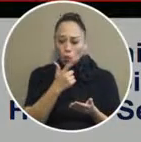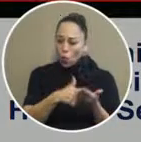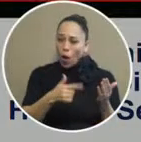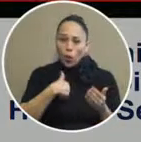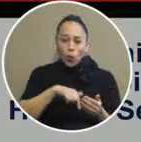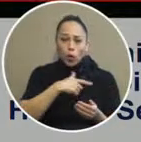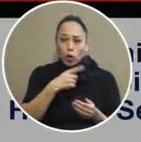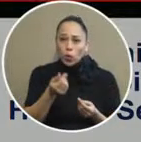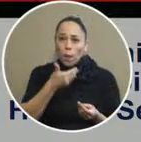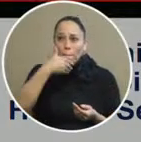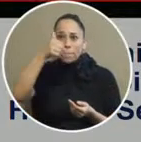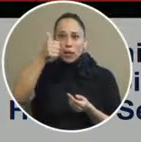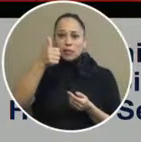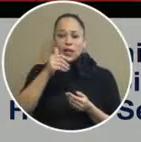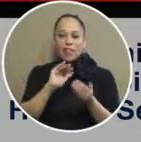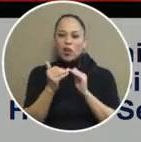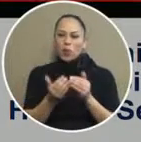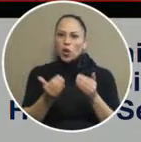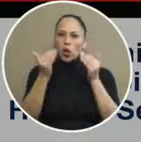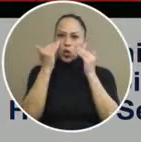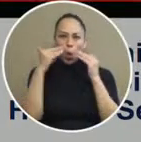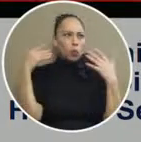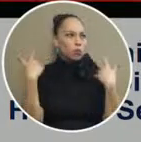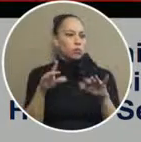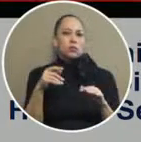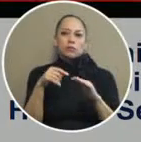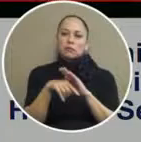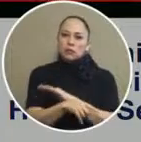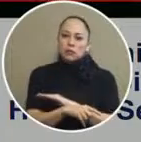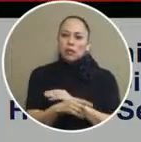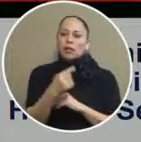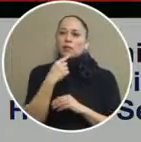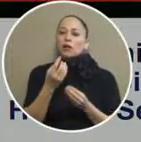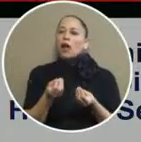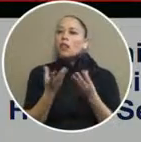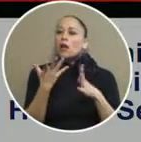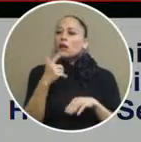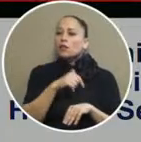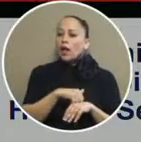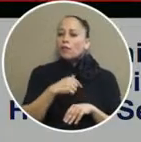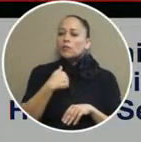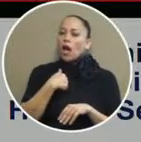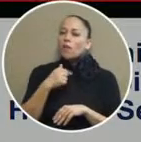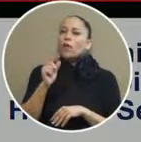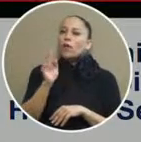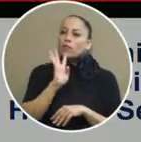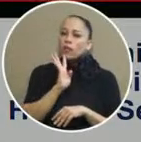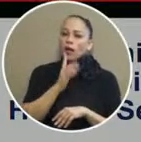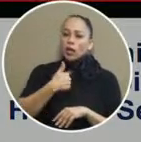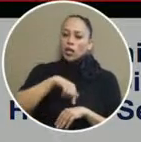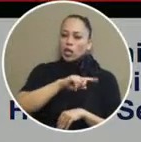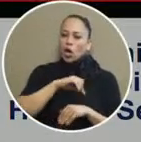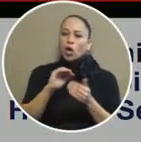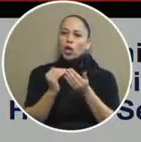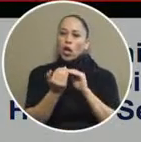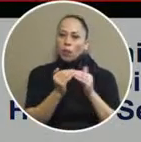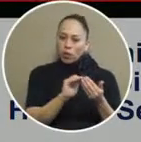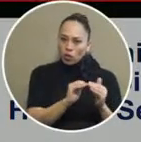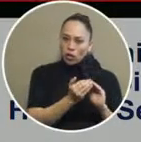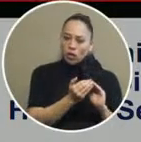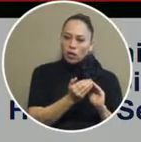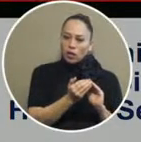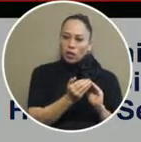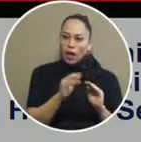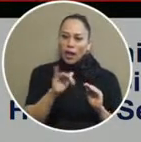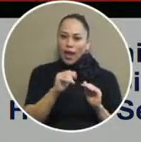what our community is known for. I've said many times as I've spoken in our community,